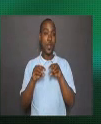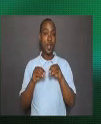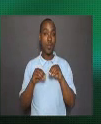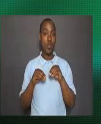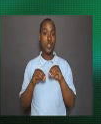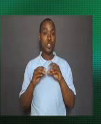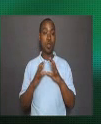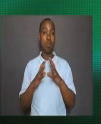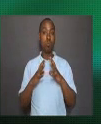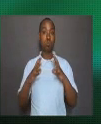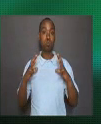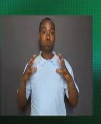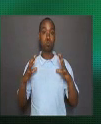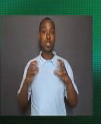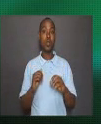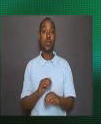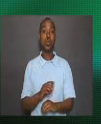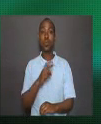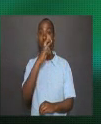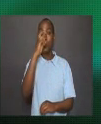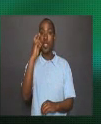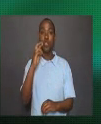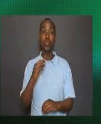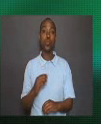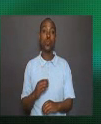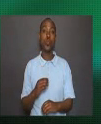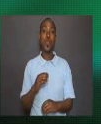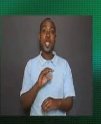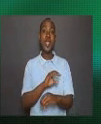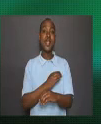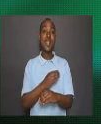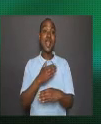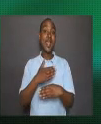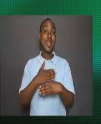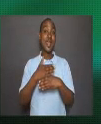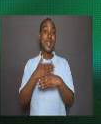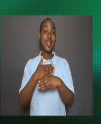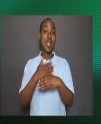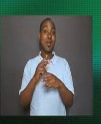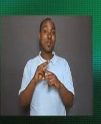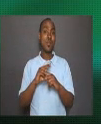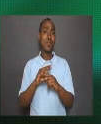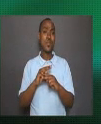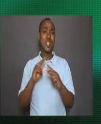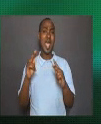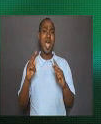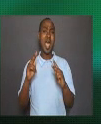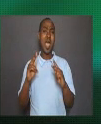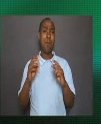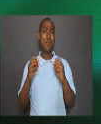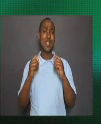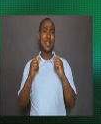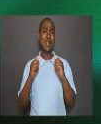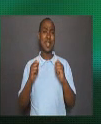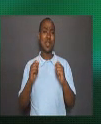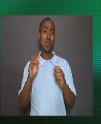swell because the cell wall is strong enough to withstand the pressure